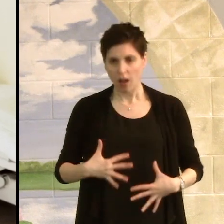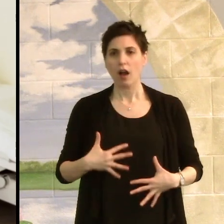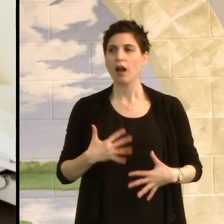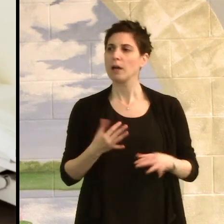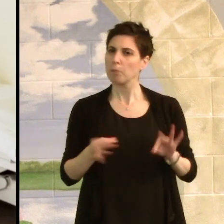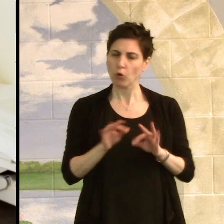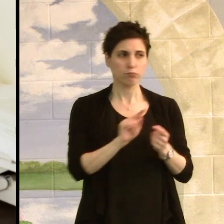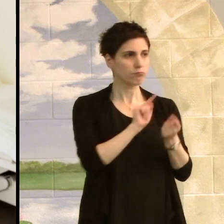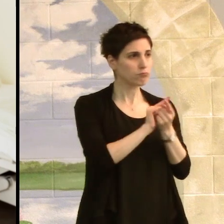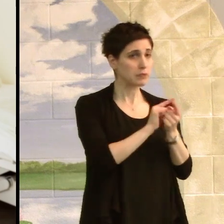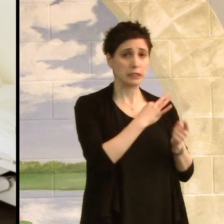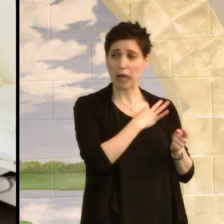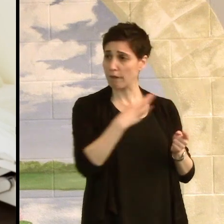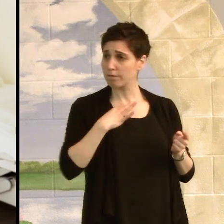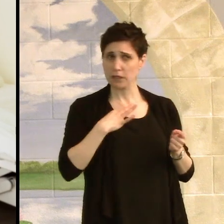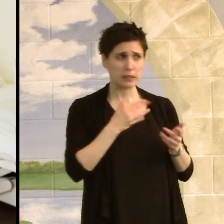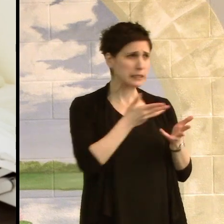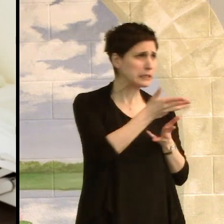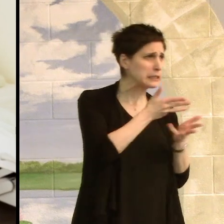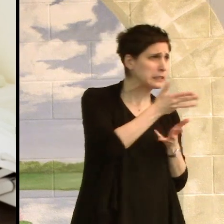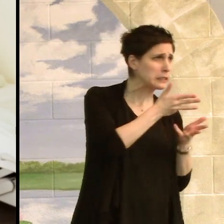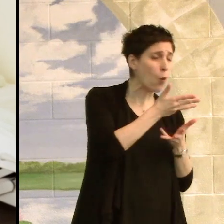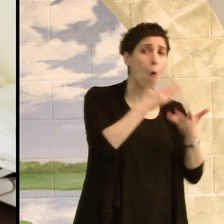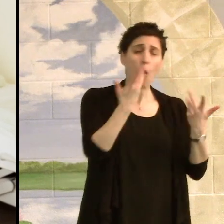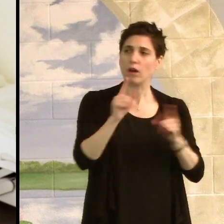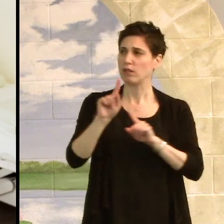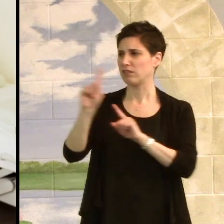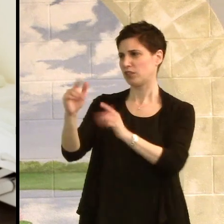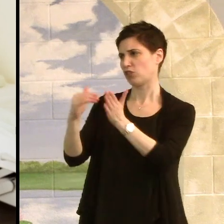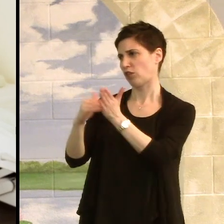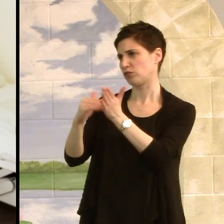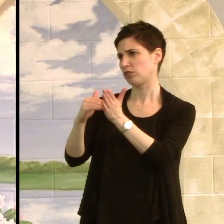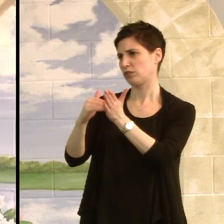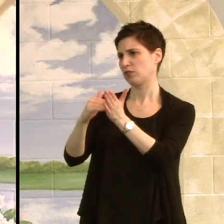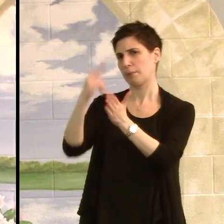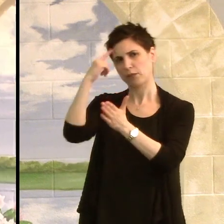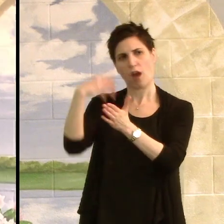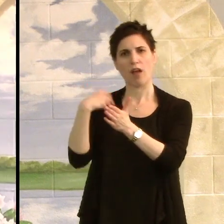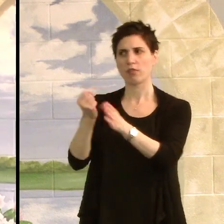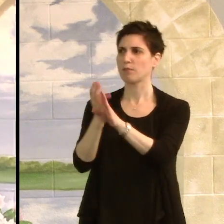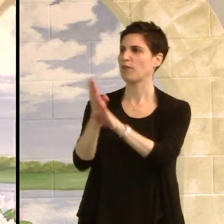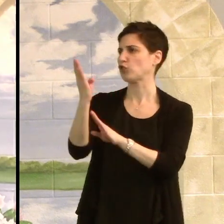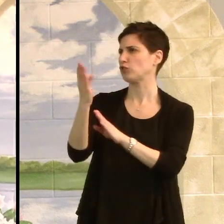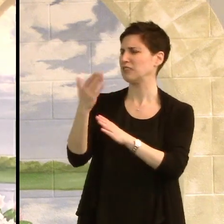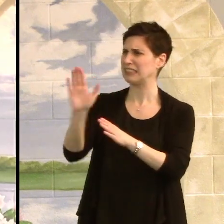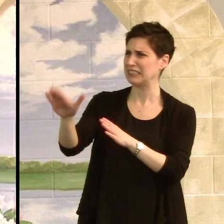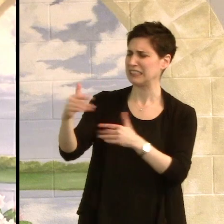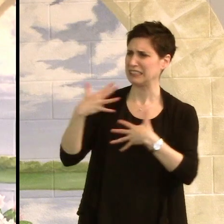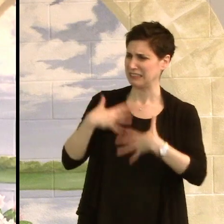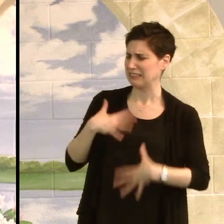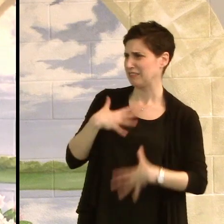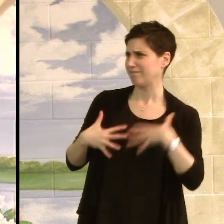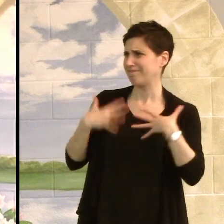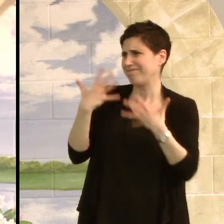frontline worker or an appropriate mental health professional for advice.